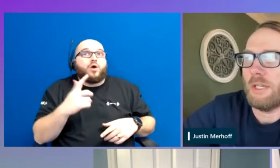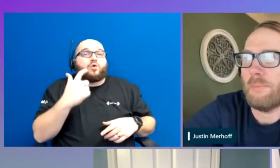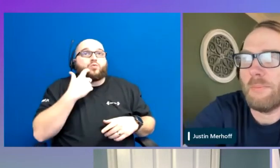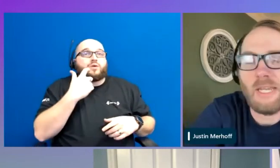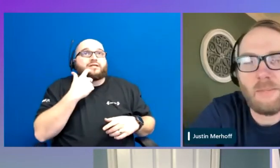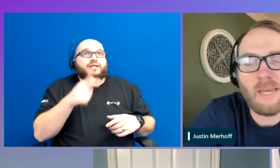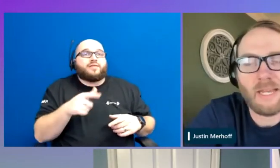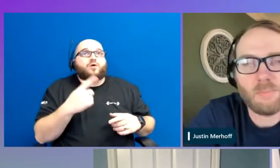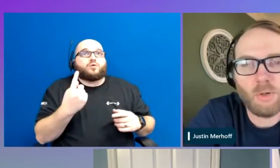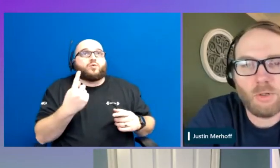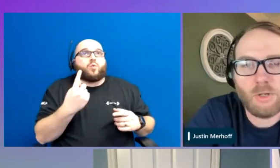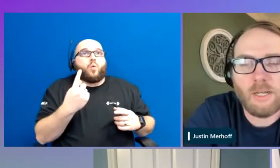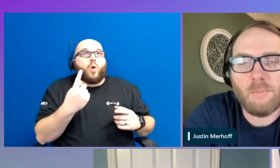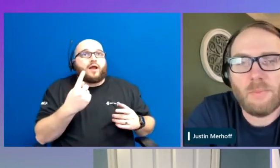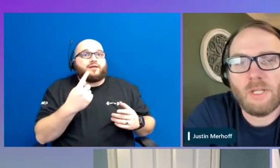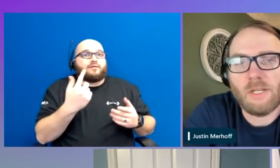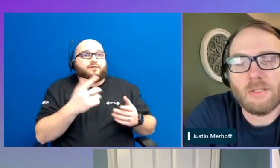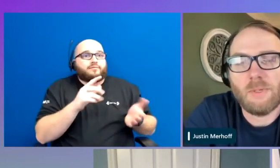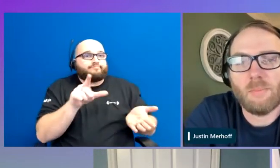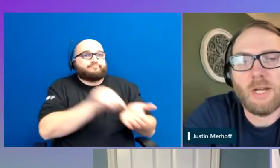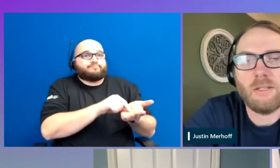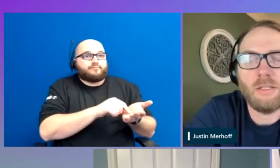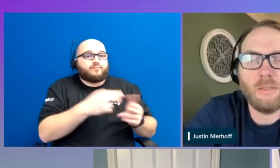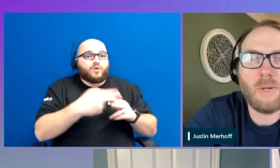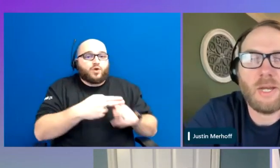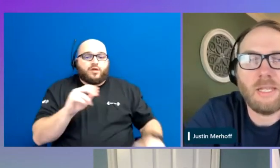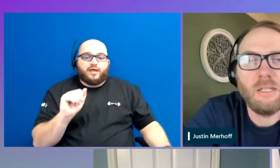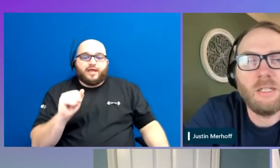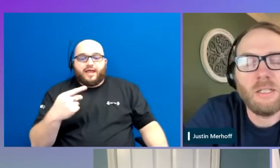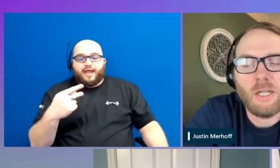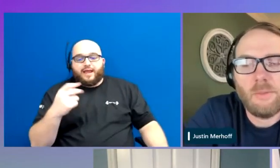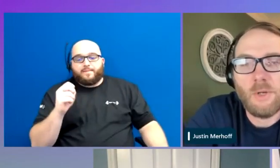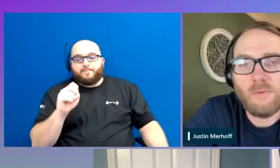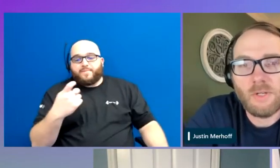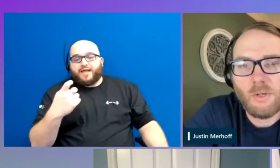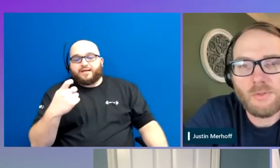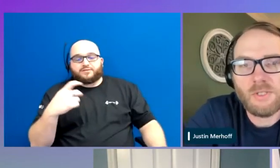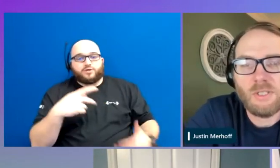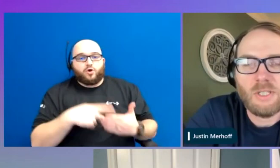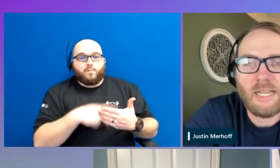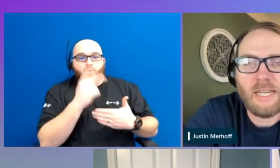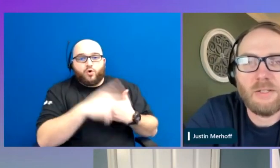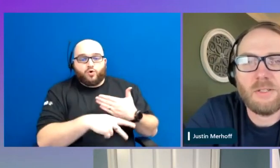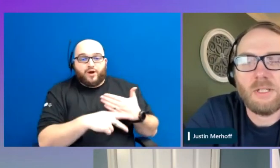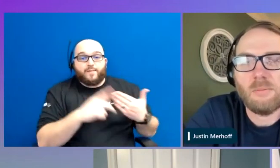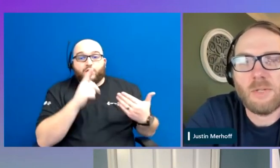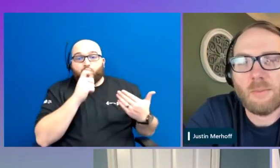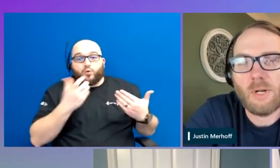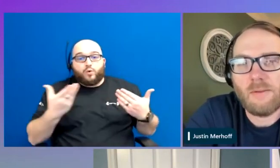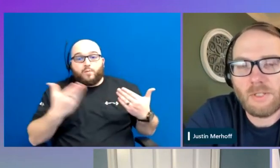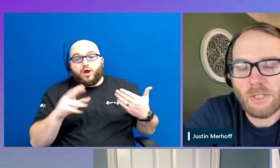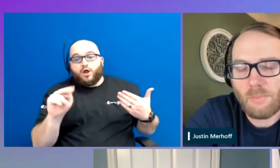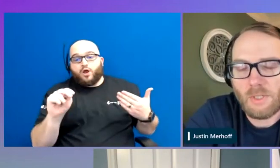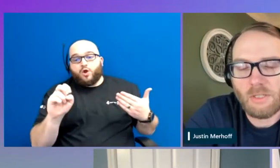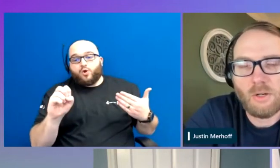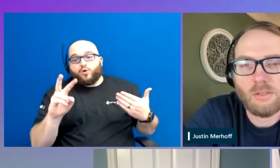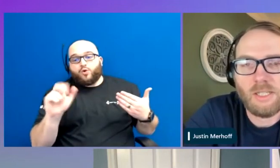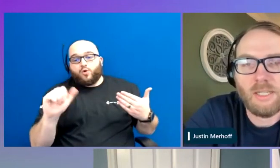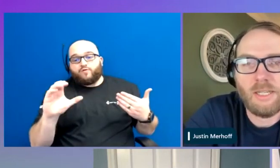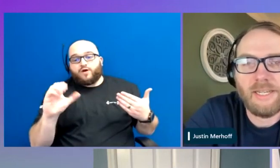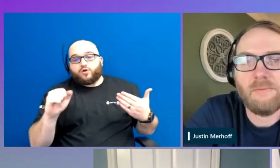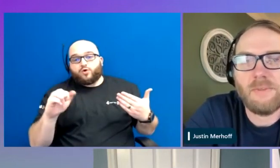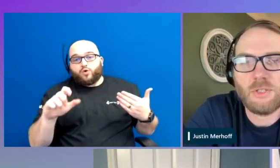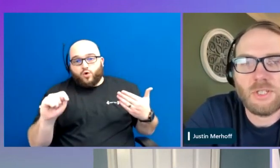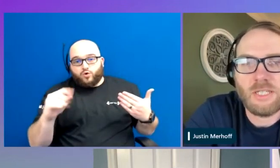called the Apex program that has been brought by Nova Coast and the nonprofit company